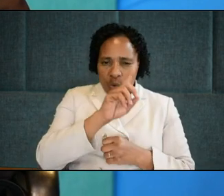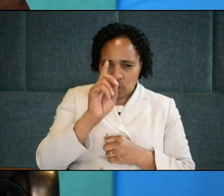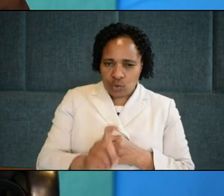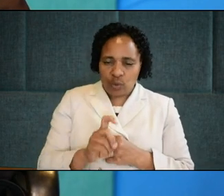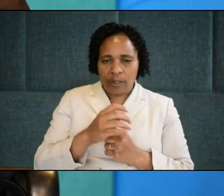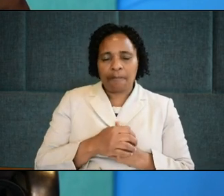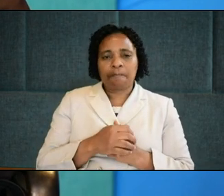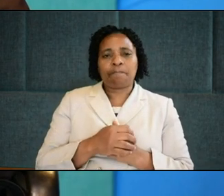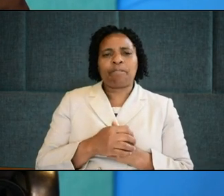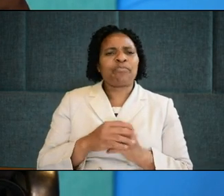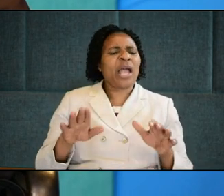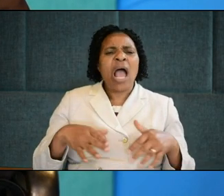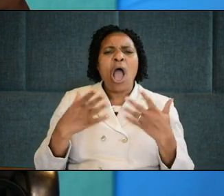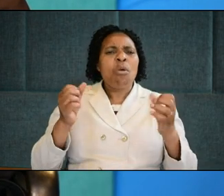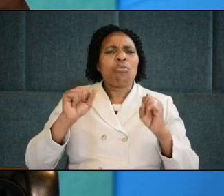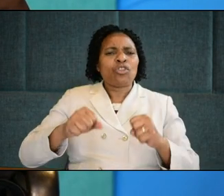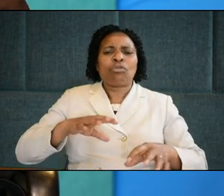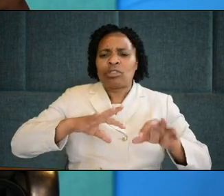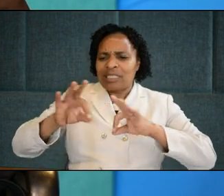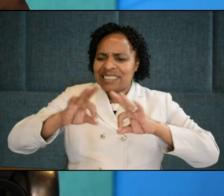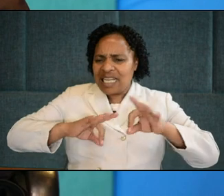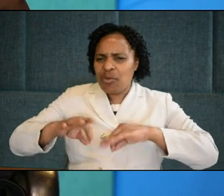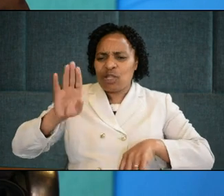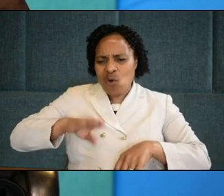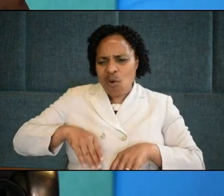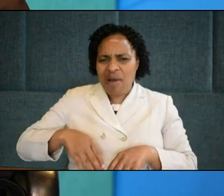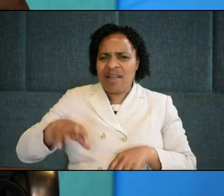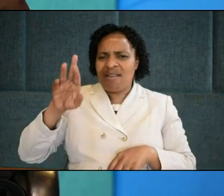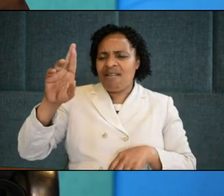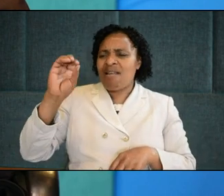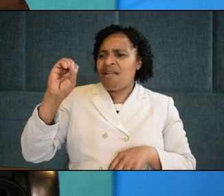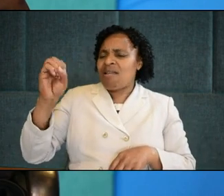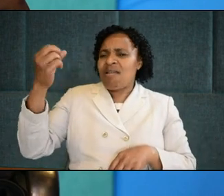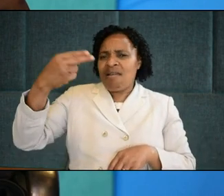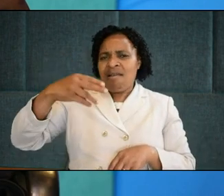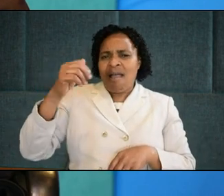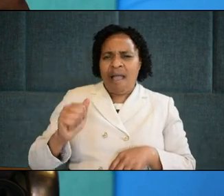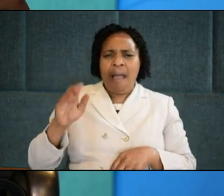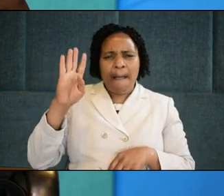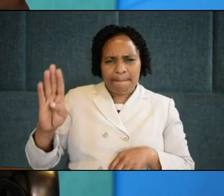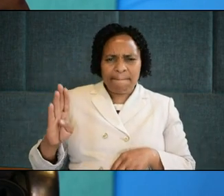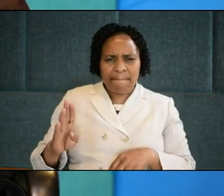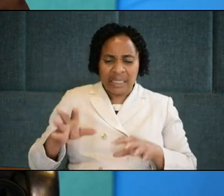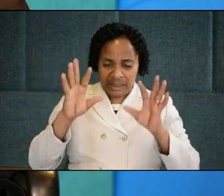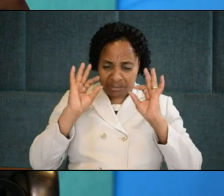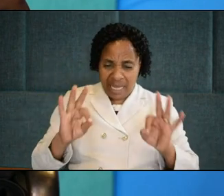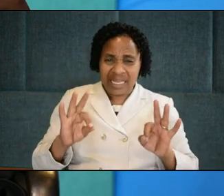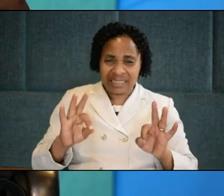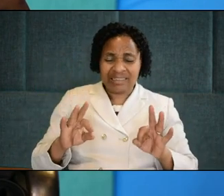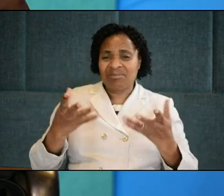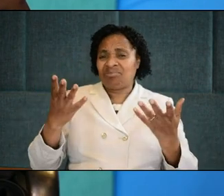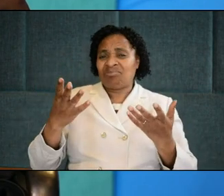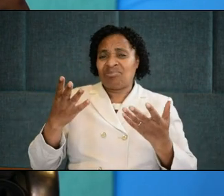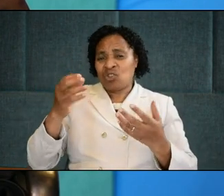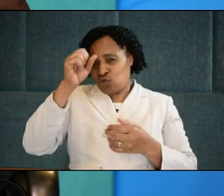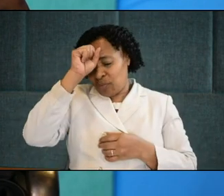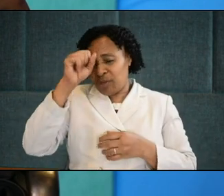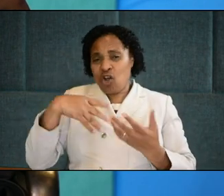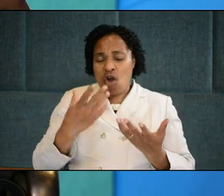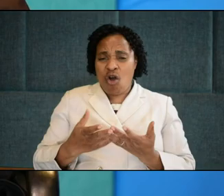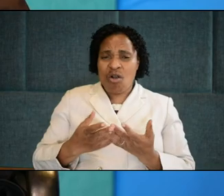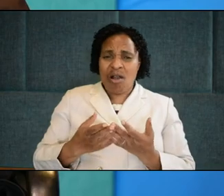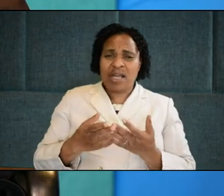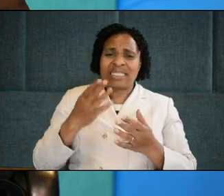is, how would you describe Rahab? Wise or foolish, smart or stupid, loyal or a traitor? And